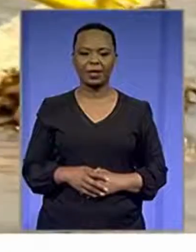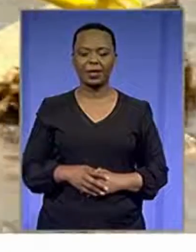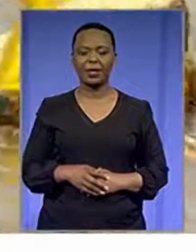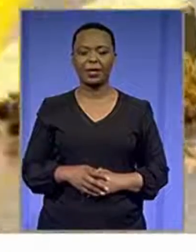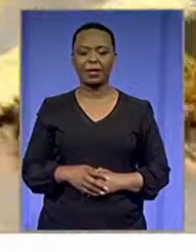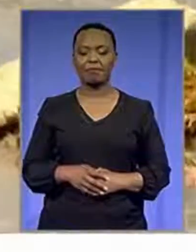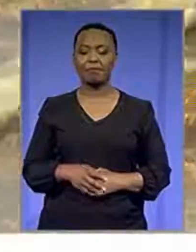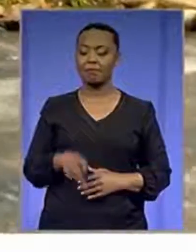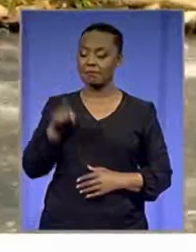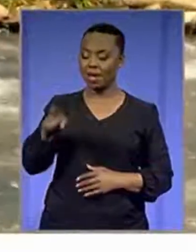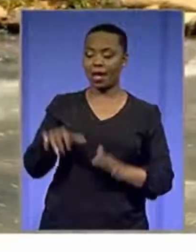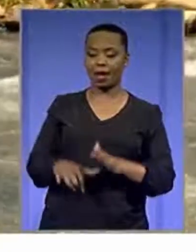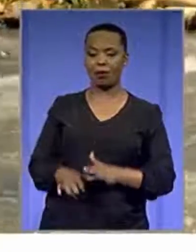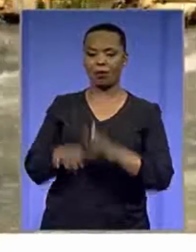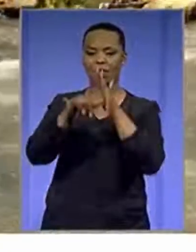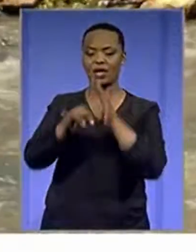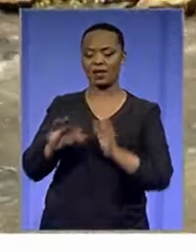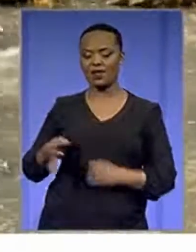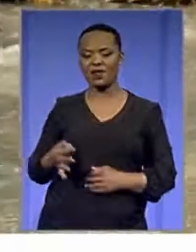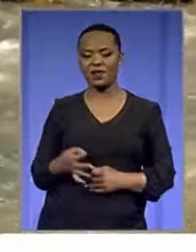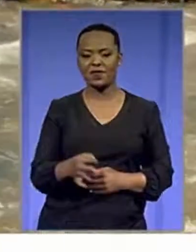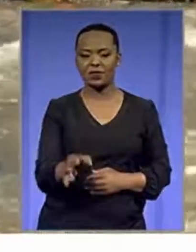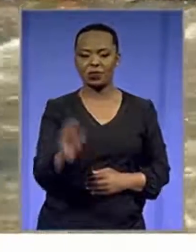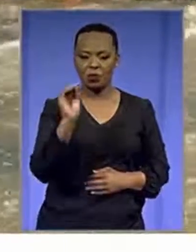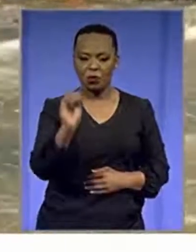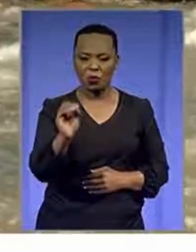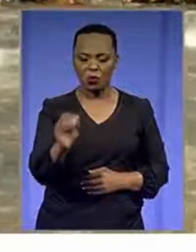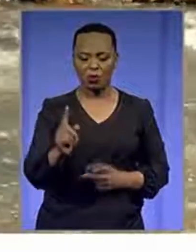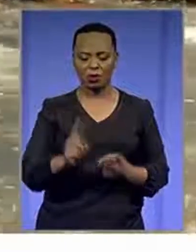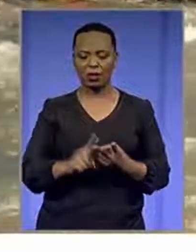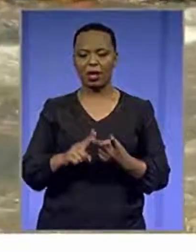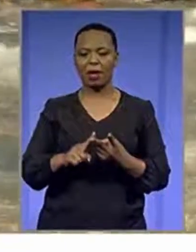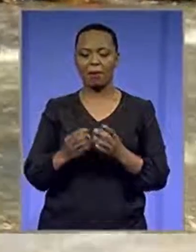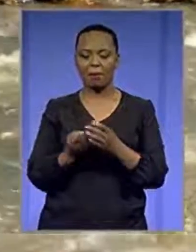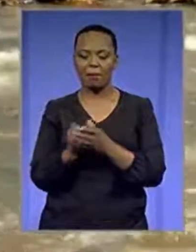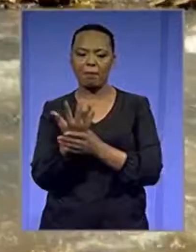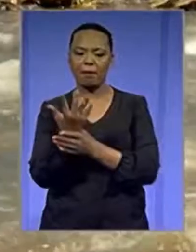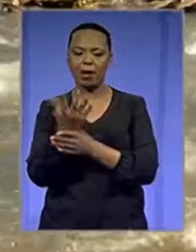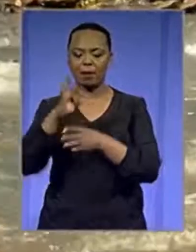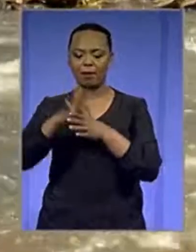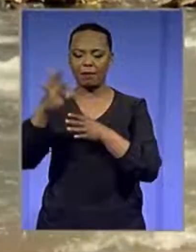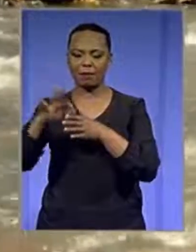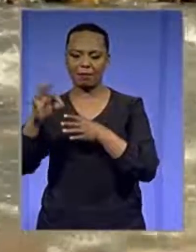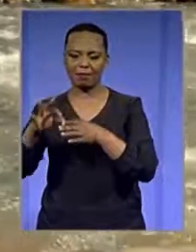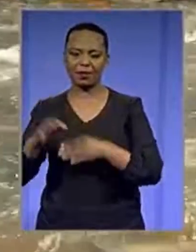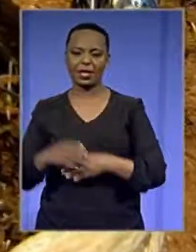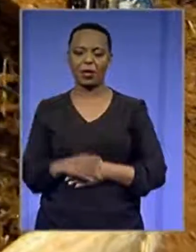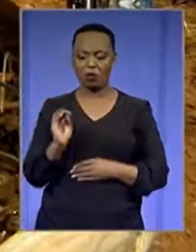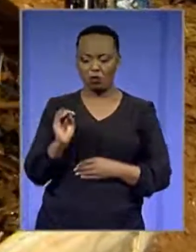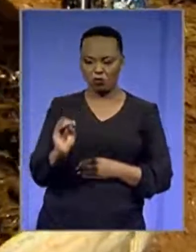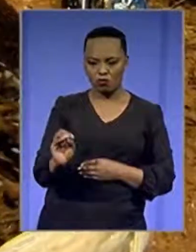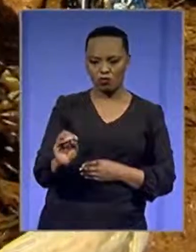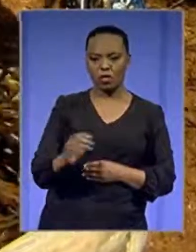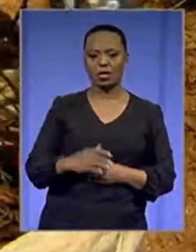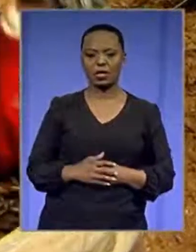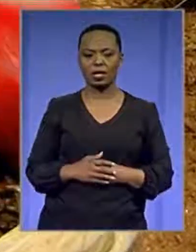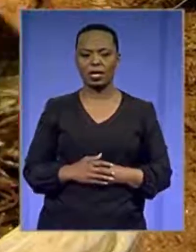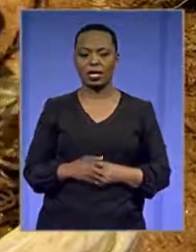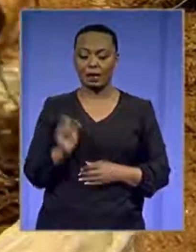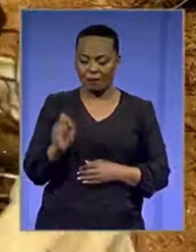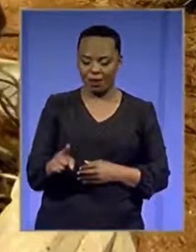because we have some fishes, some plants, also they live. In fact, they can get fresh